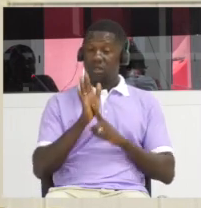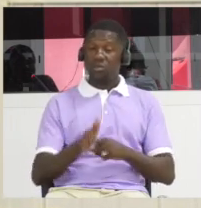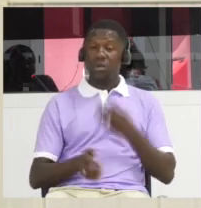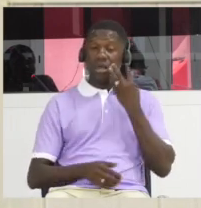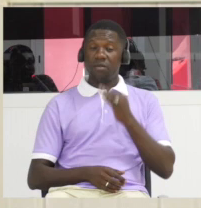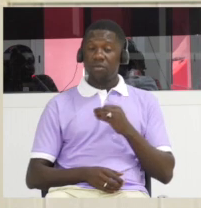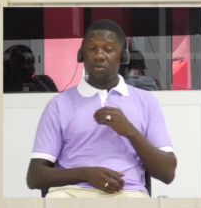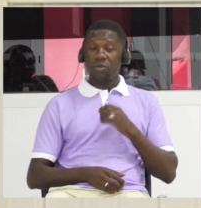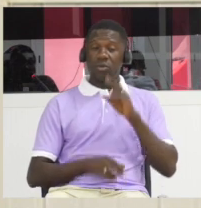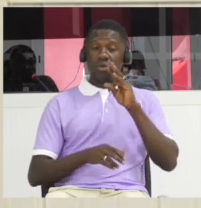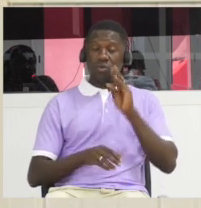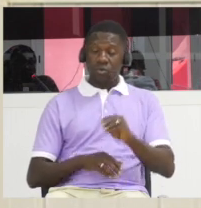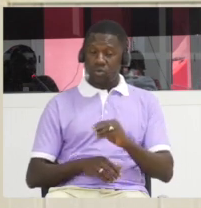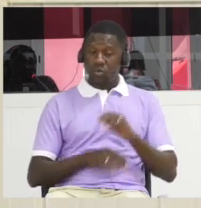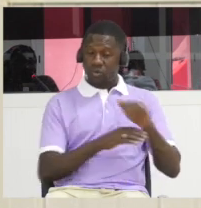out a coup,